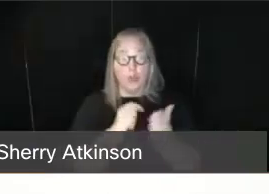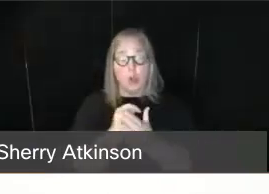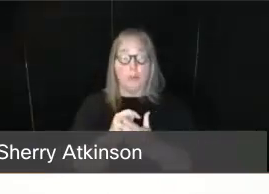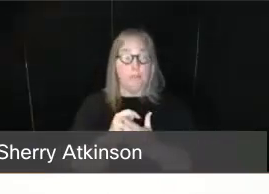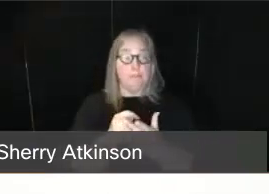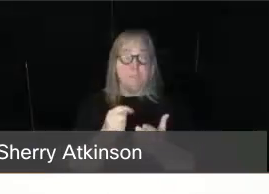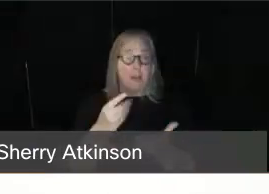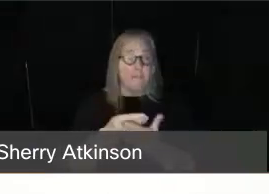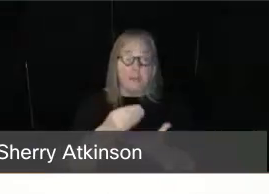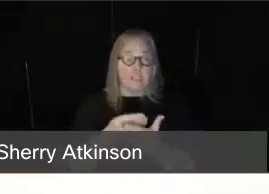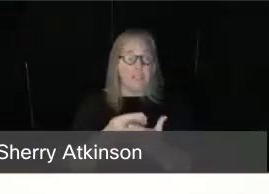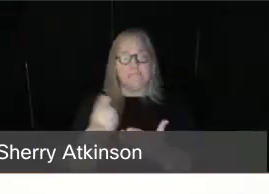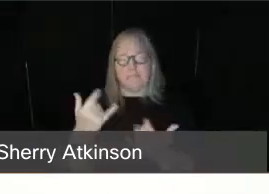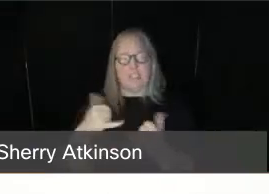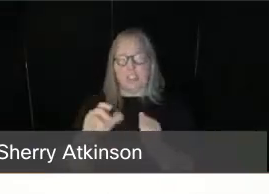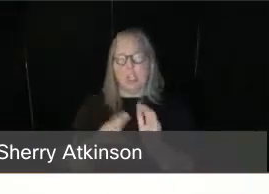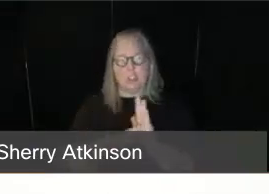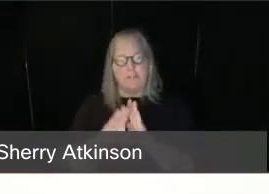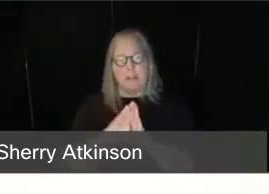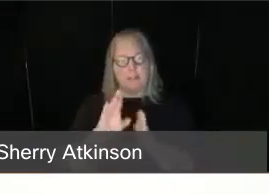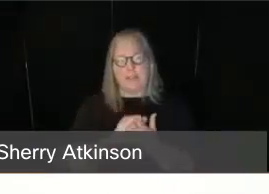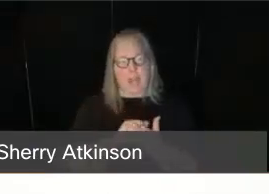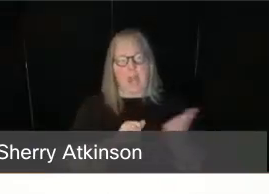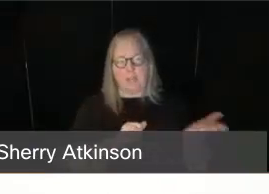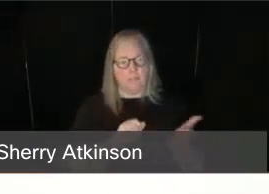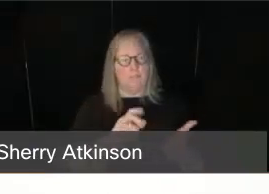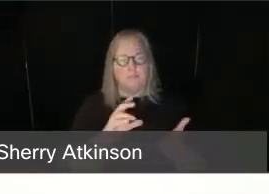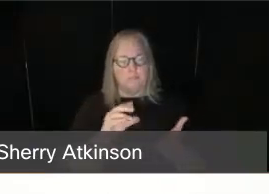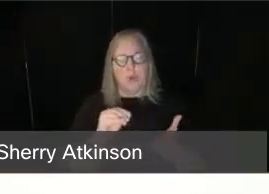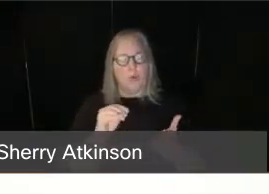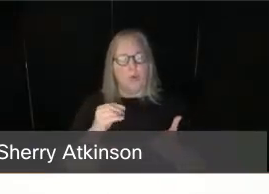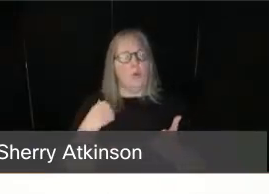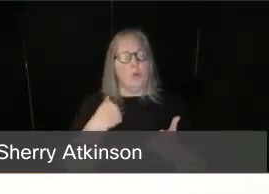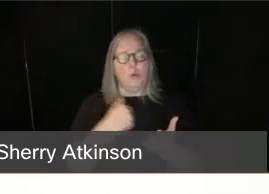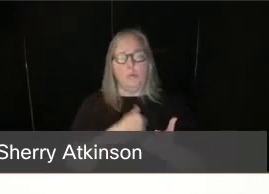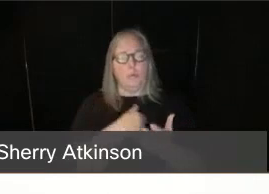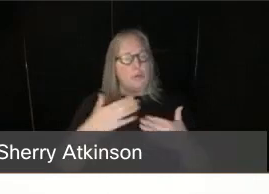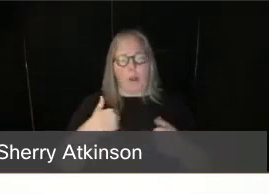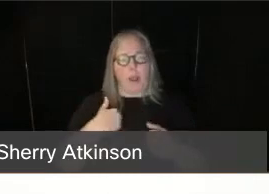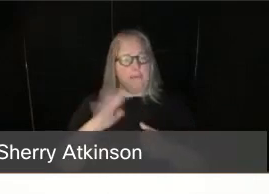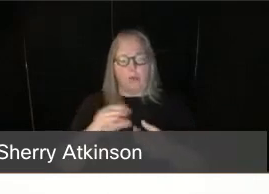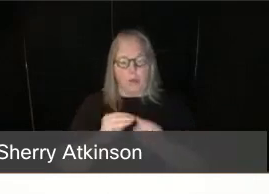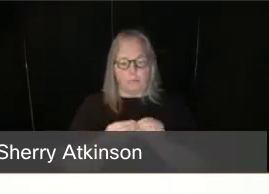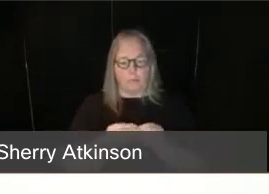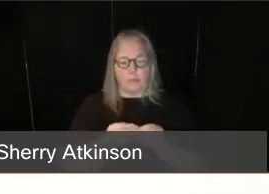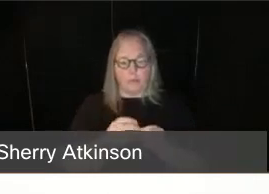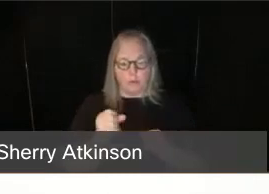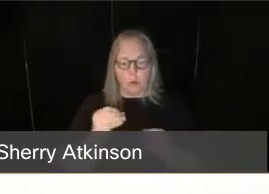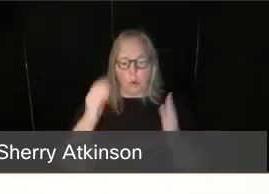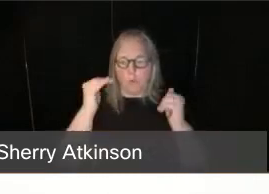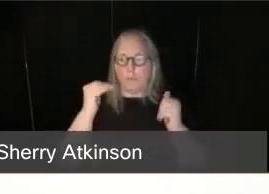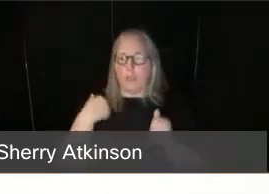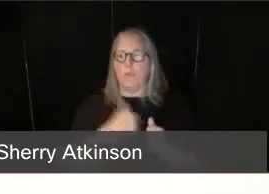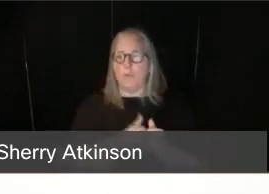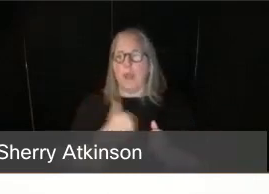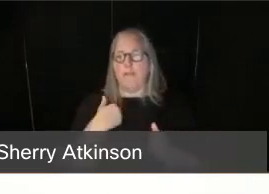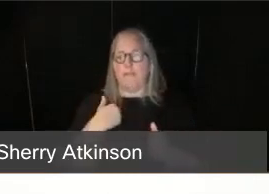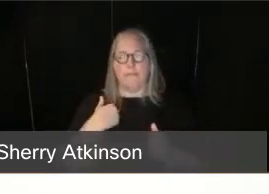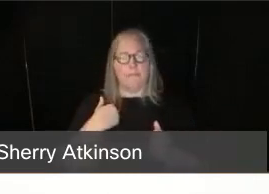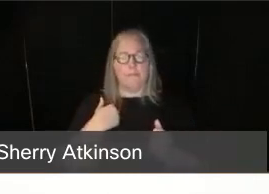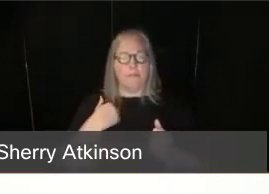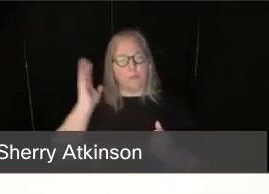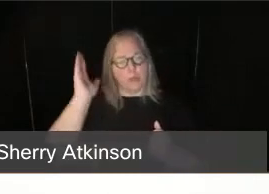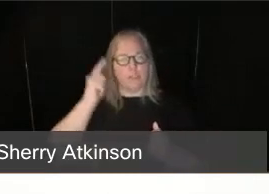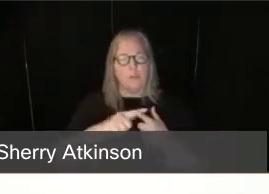don't have those numbers yet, but hopefully we'll get a presentation to give us an idea next week.